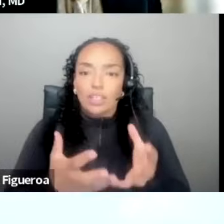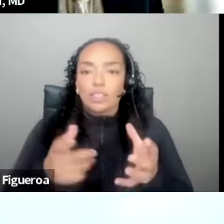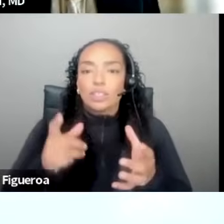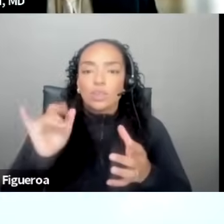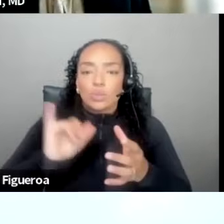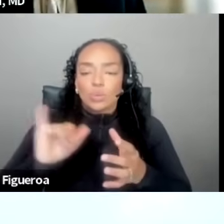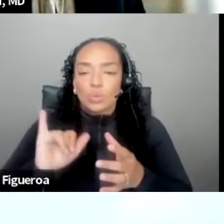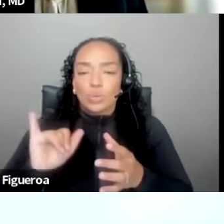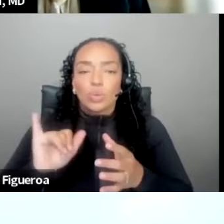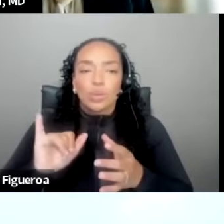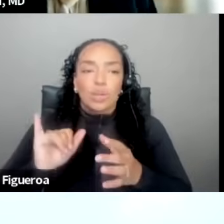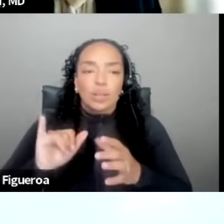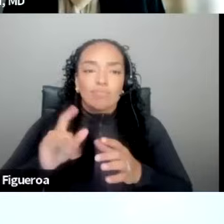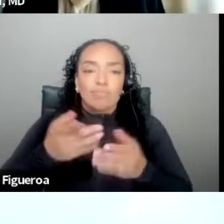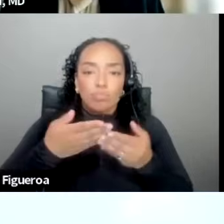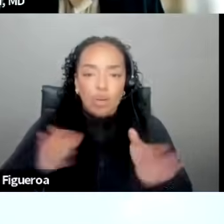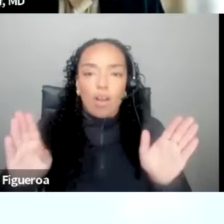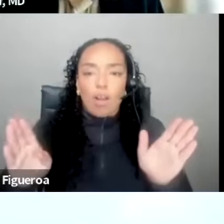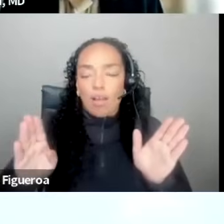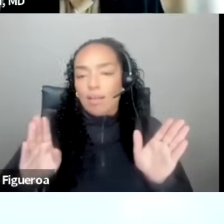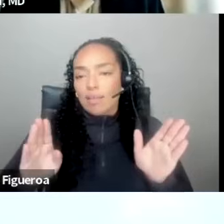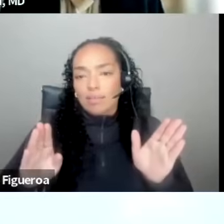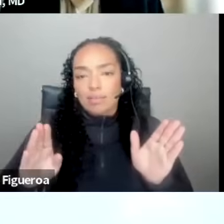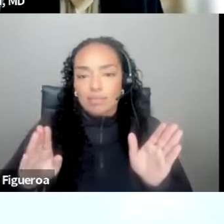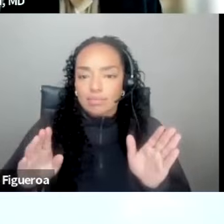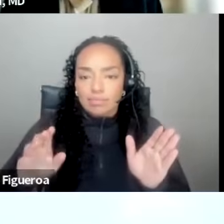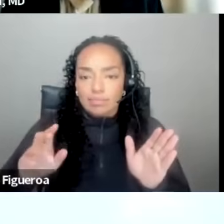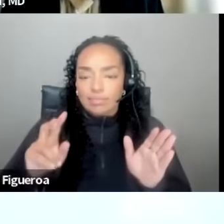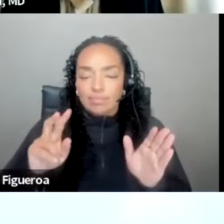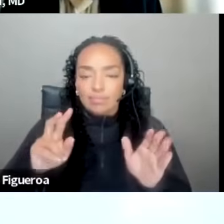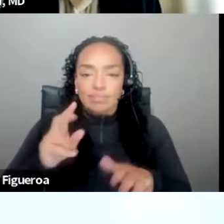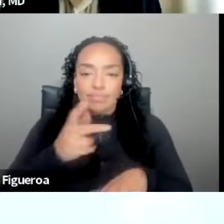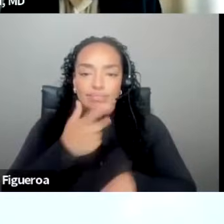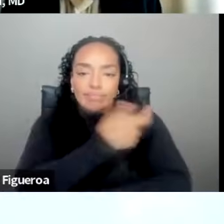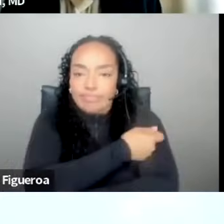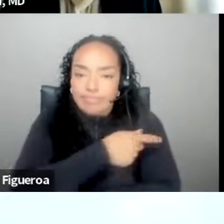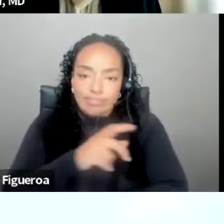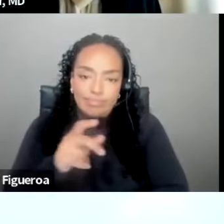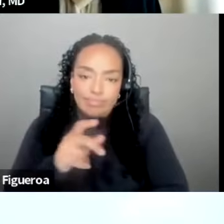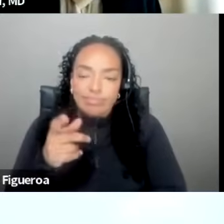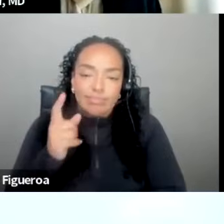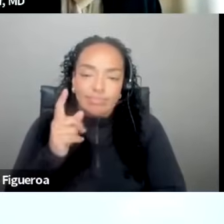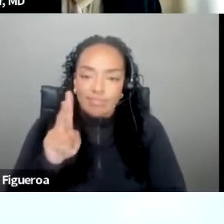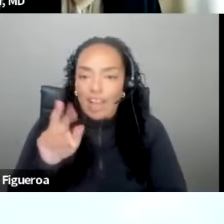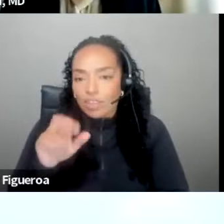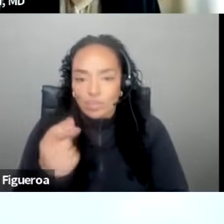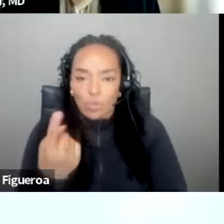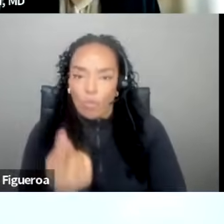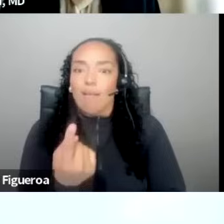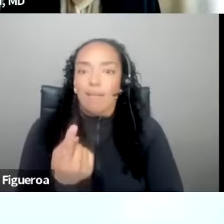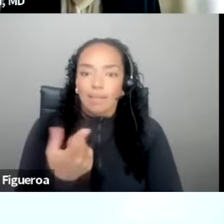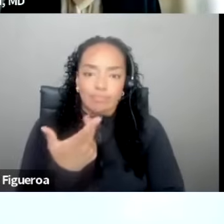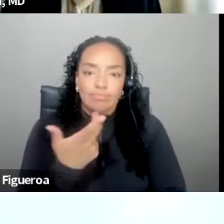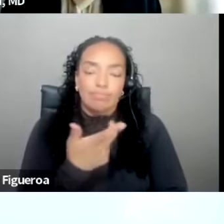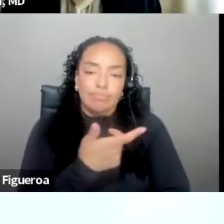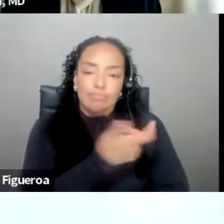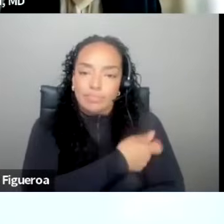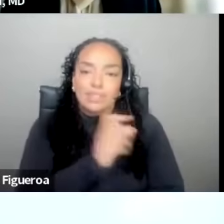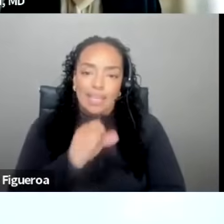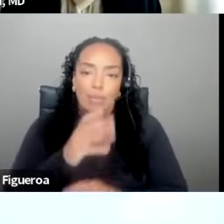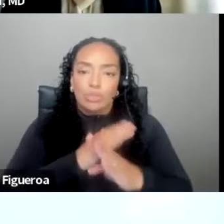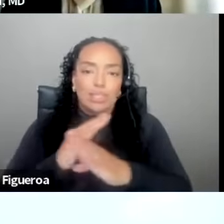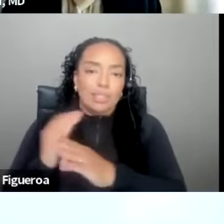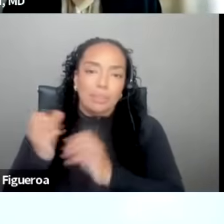of viruses so that you could have one shot and be protected against all potential viruses. We have a